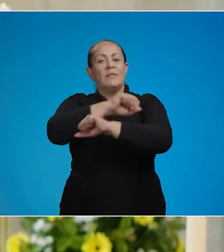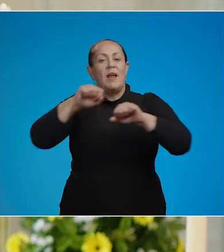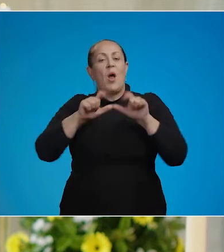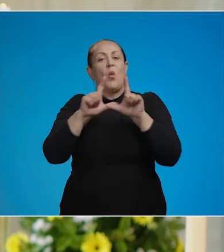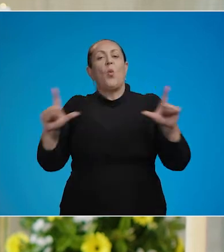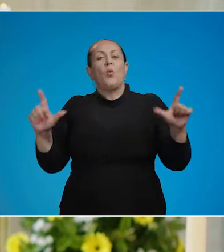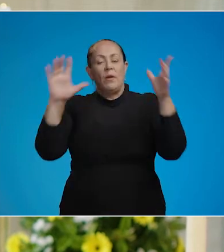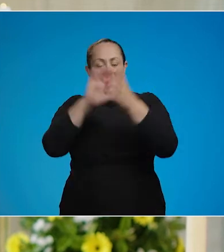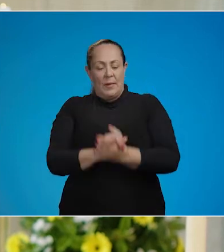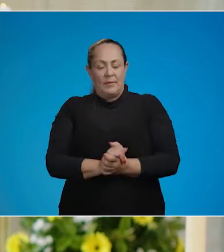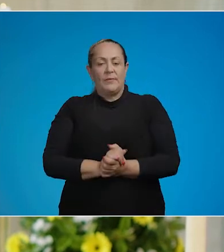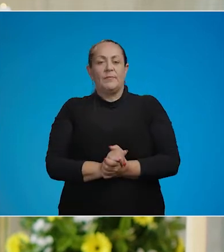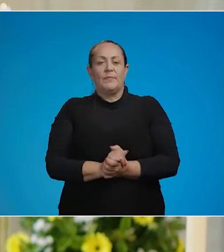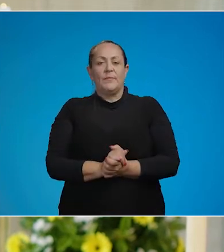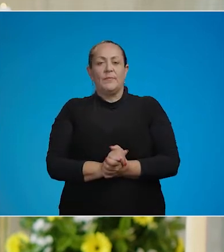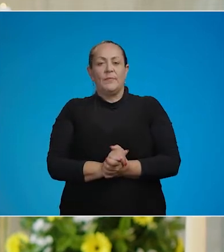our Lord. Amen.